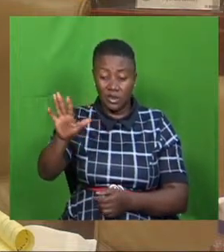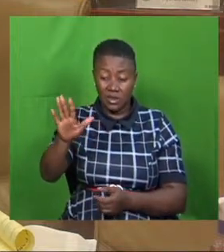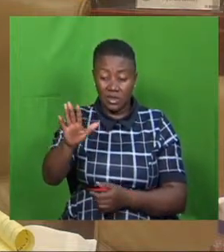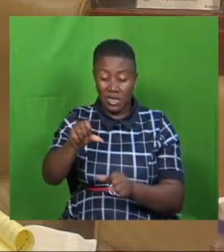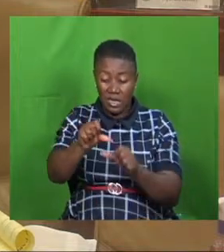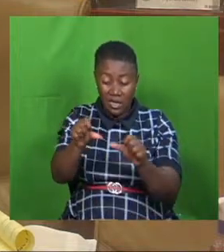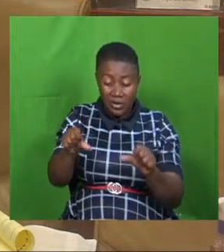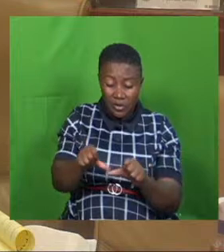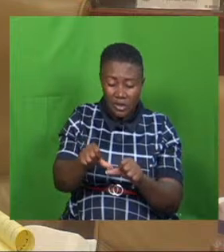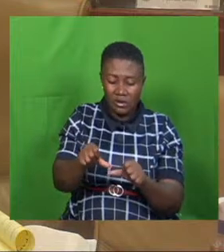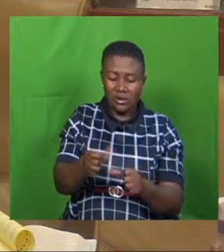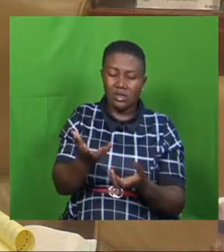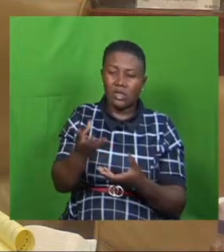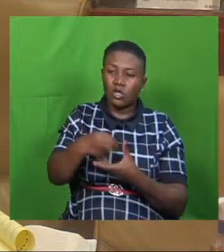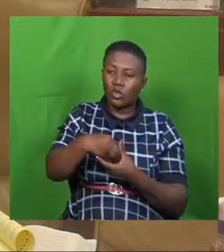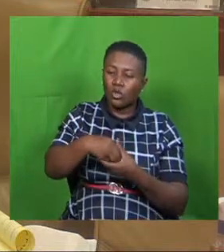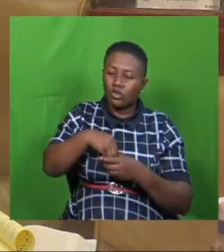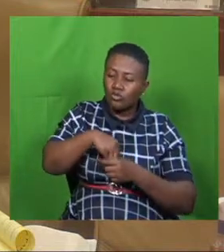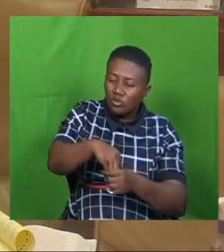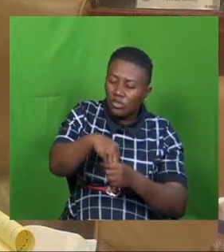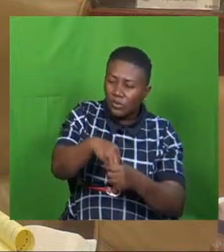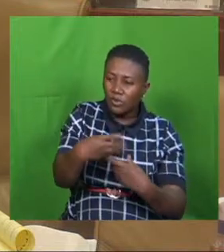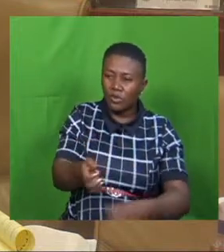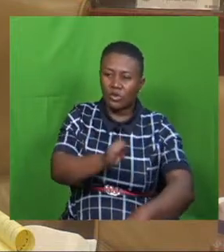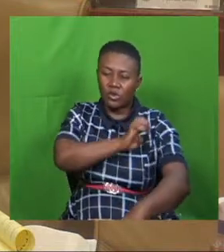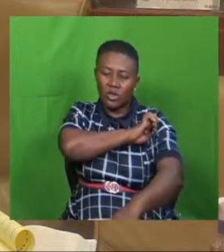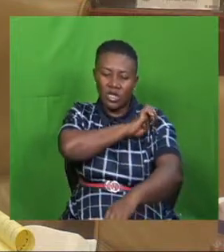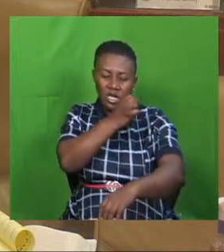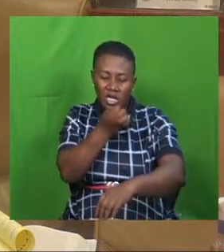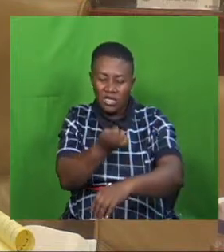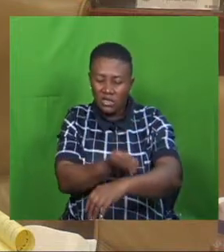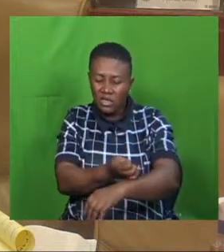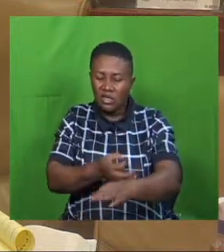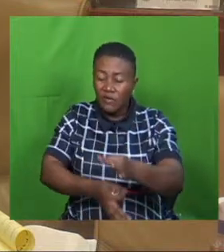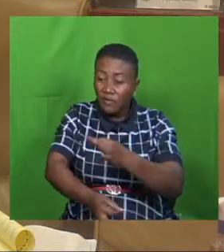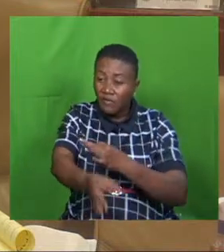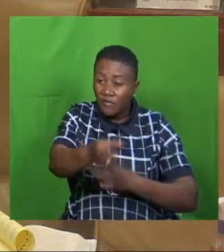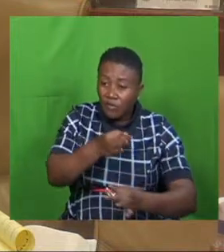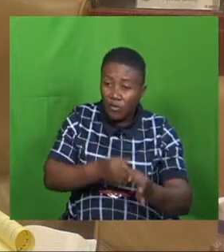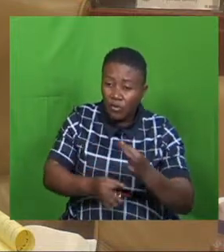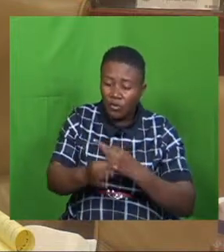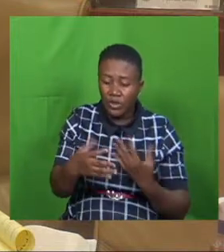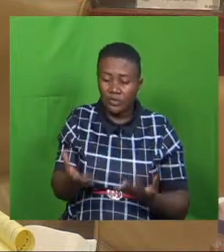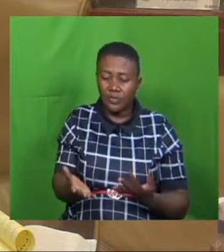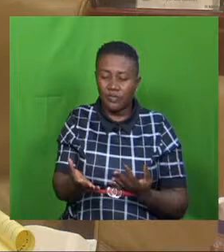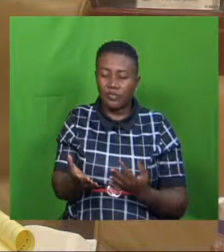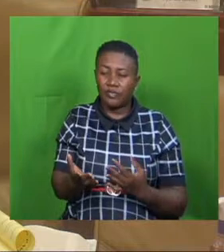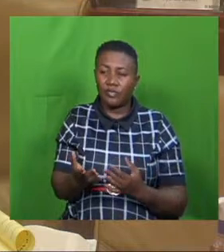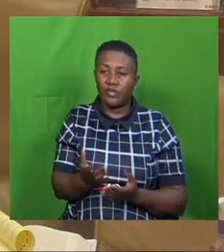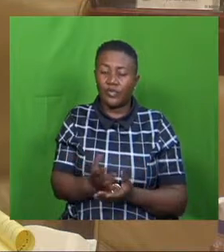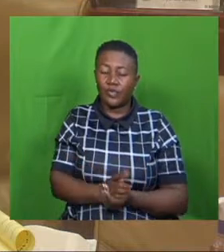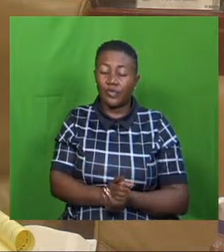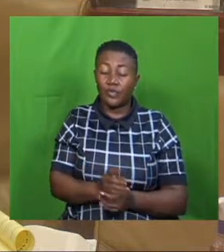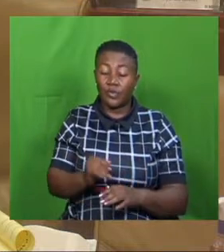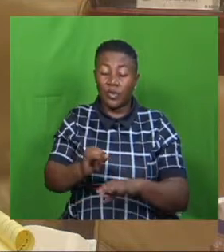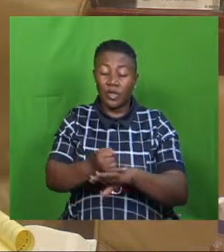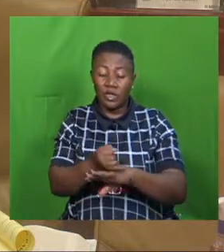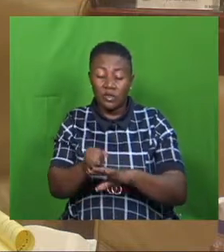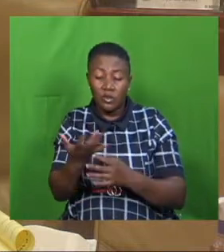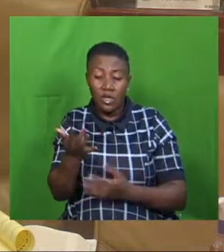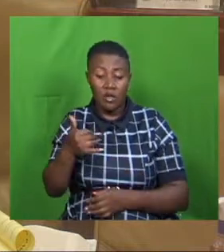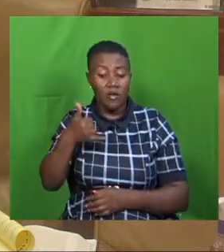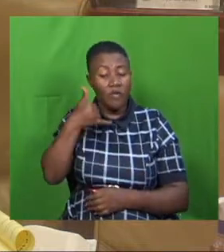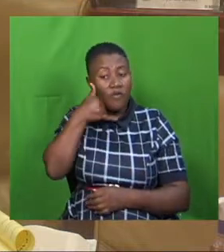transport, energy, real estate, industrial, telecom,